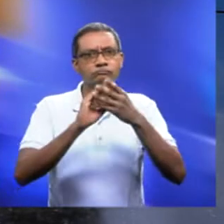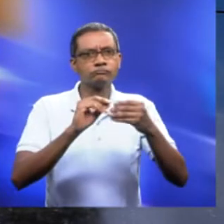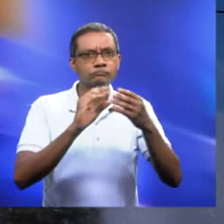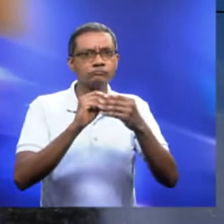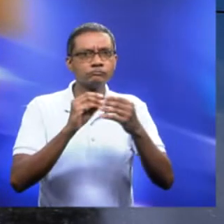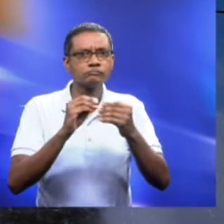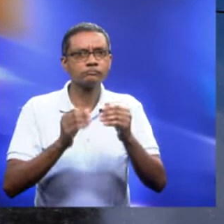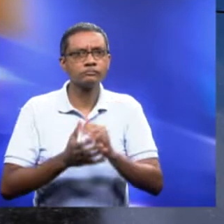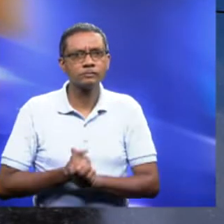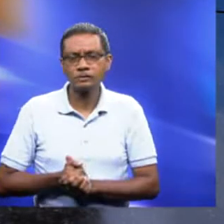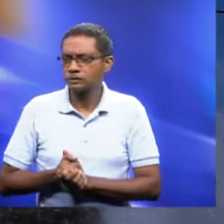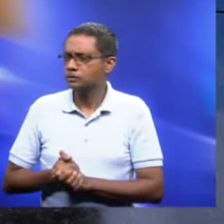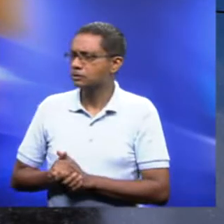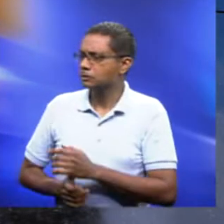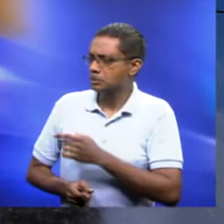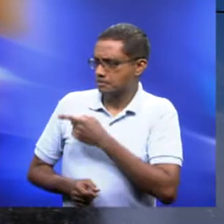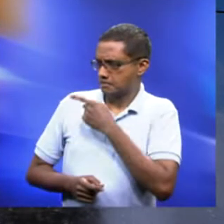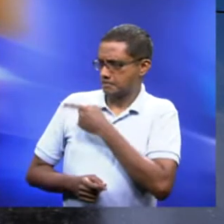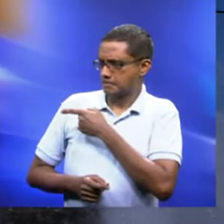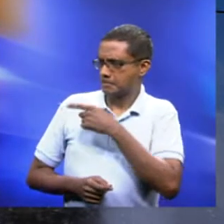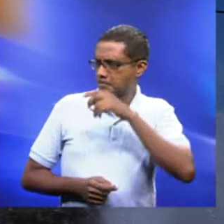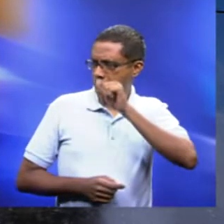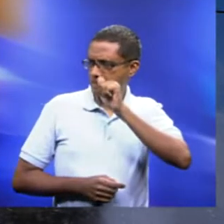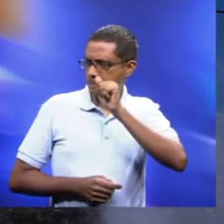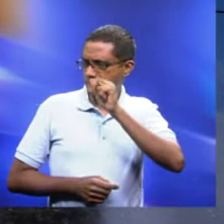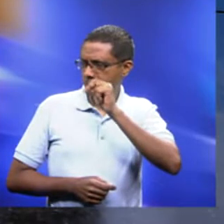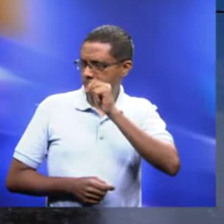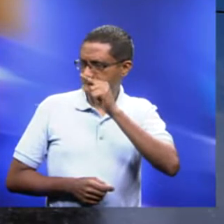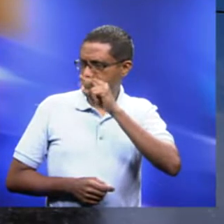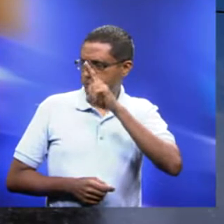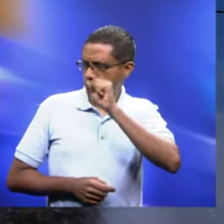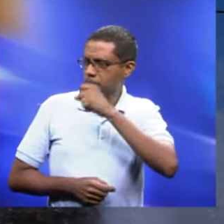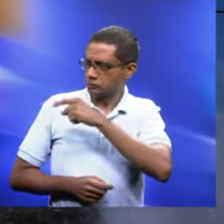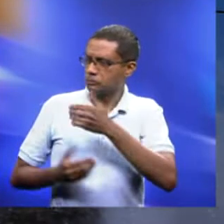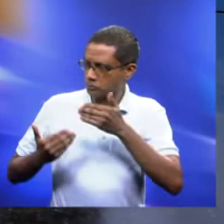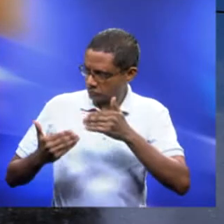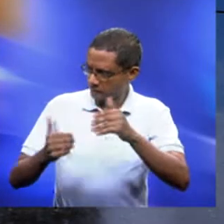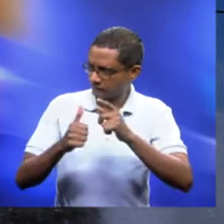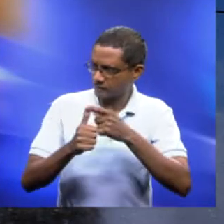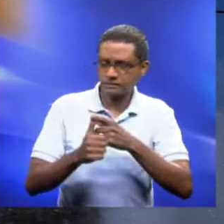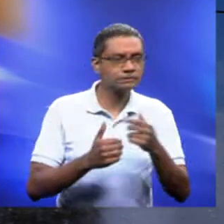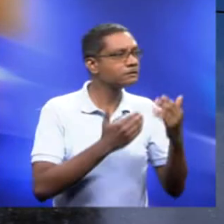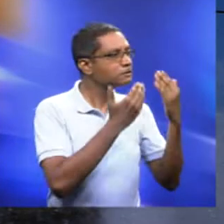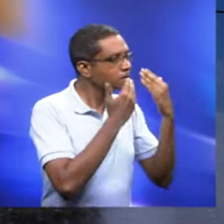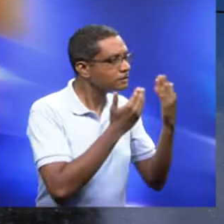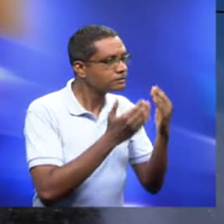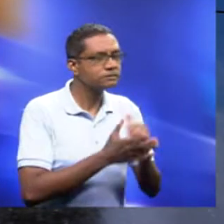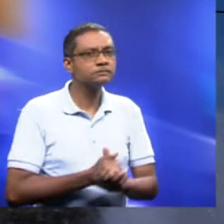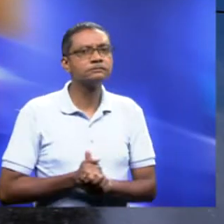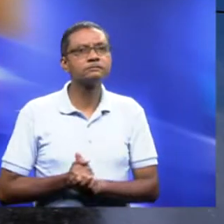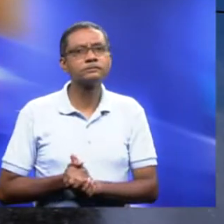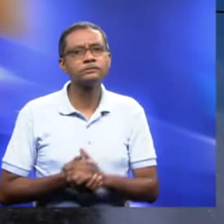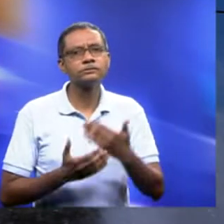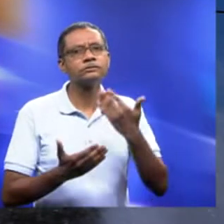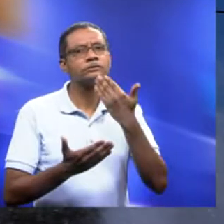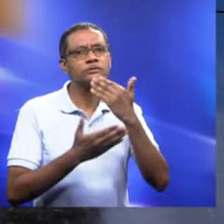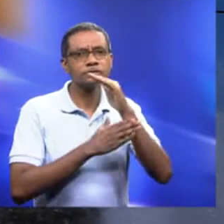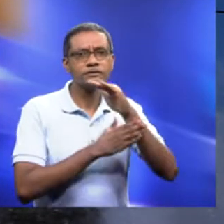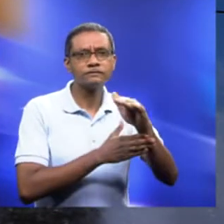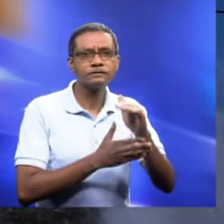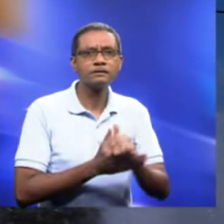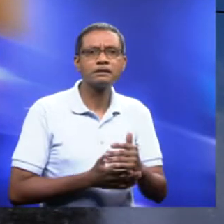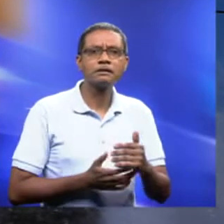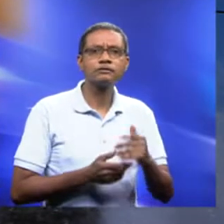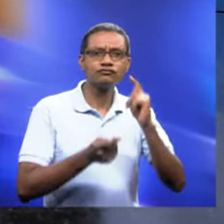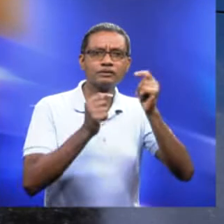you're closest to me, so take it away. Thank you, Gary. Thank you, Wendell, and good evening. Good evening, Trinidad and Tobago. I just want to